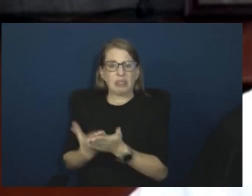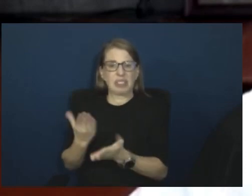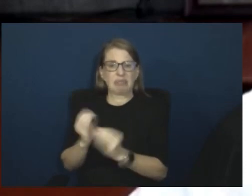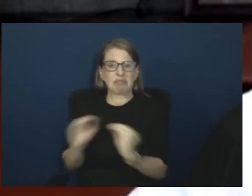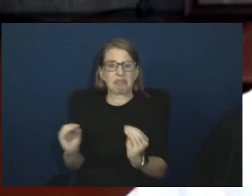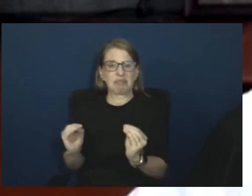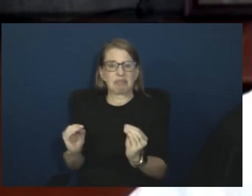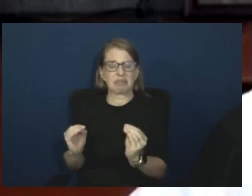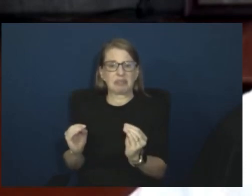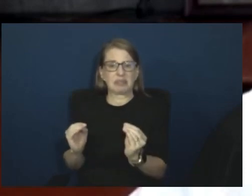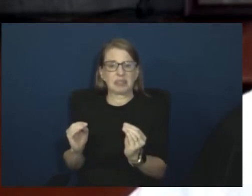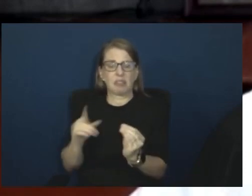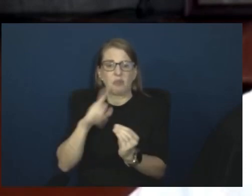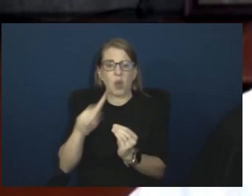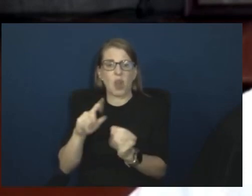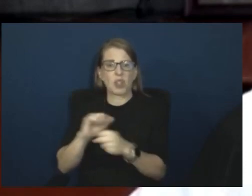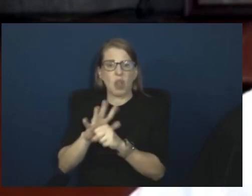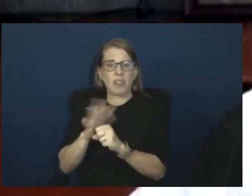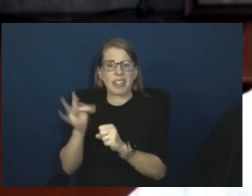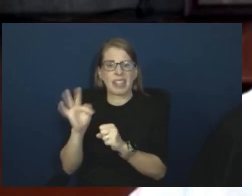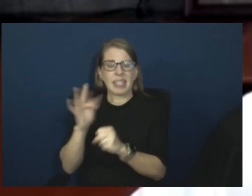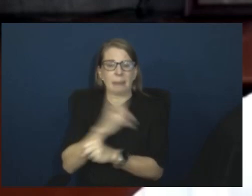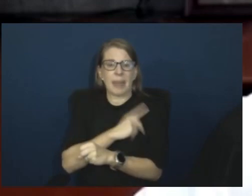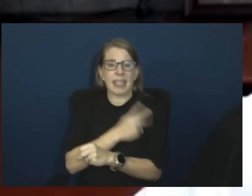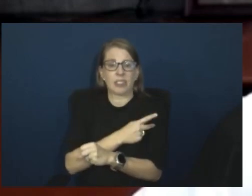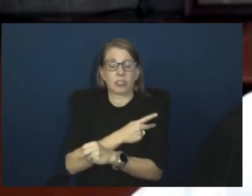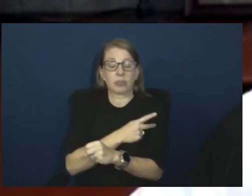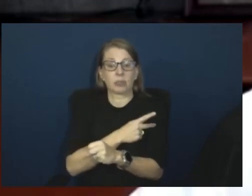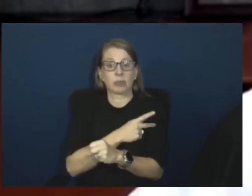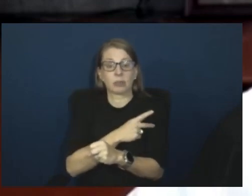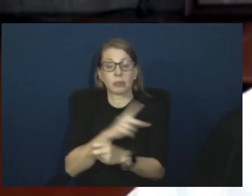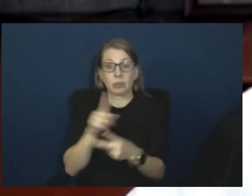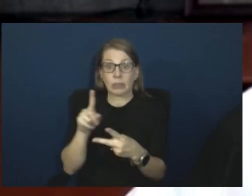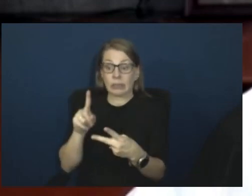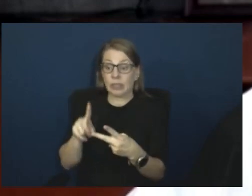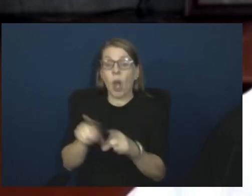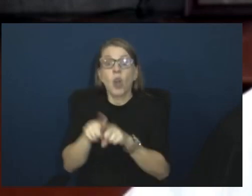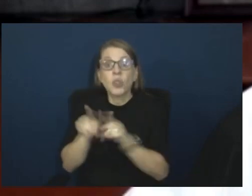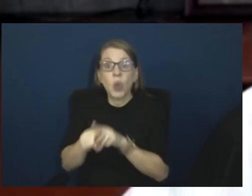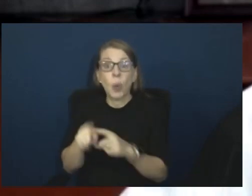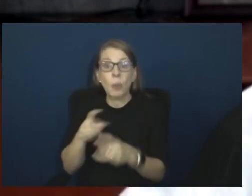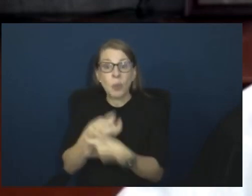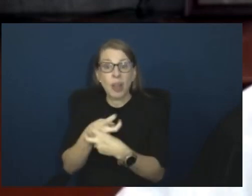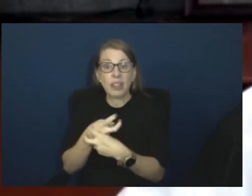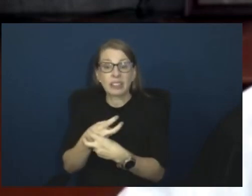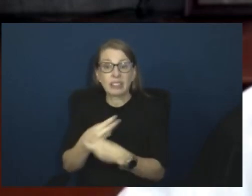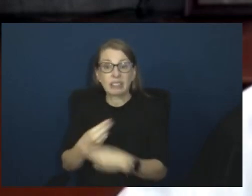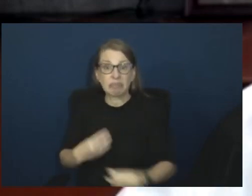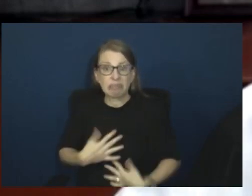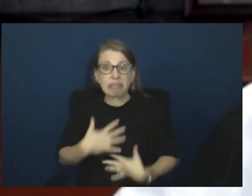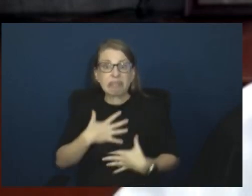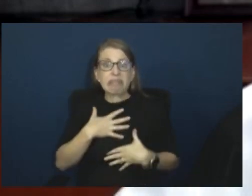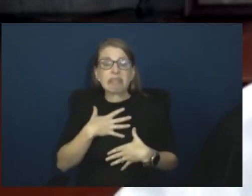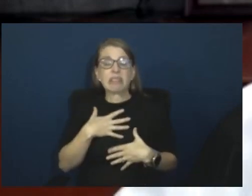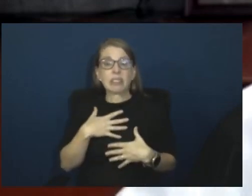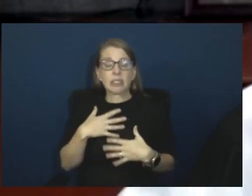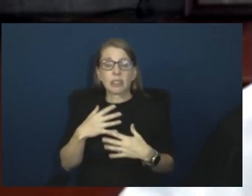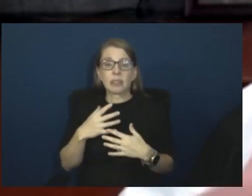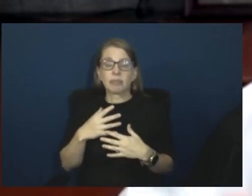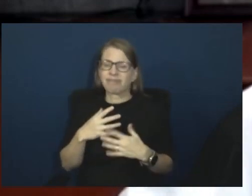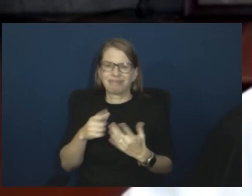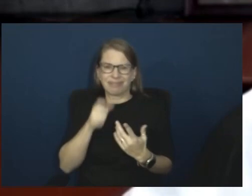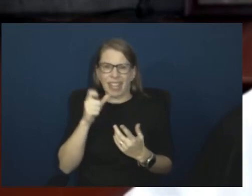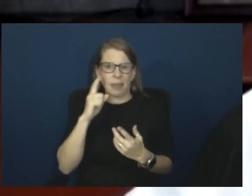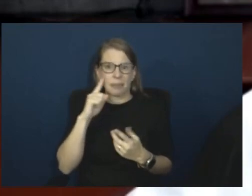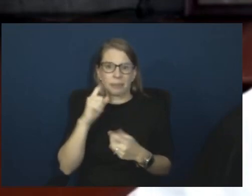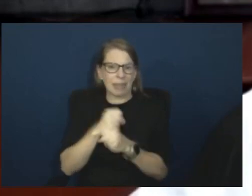in COVID-19 patients, and on top could be poisonous, toxic to you, doesn't make any sense.